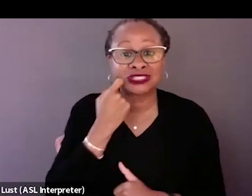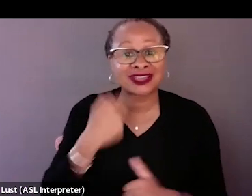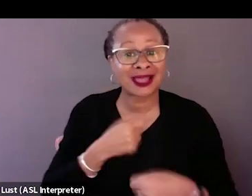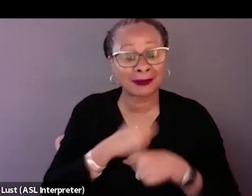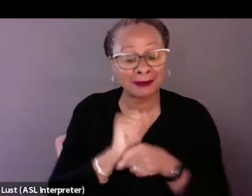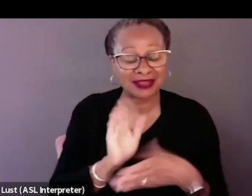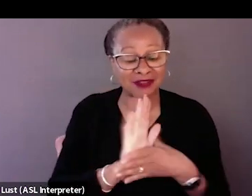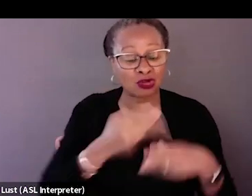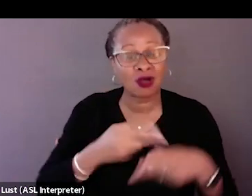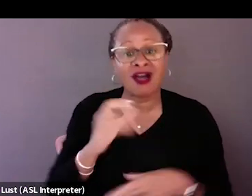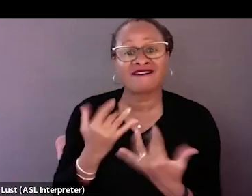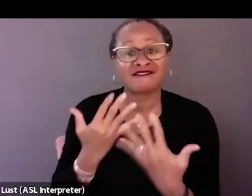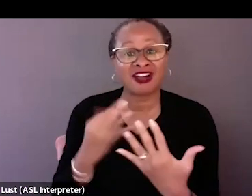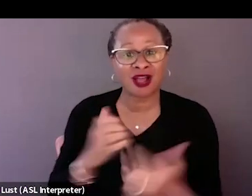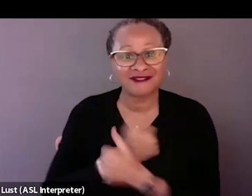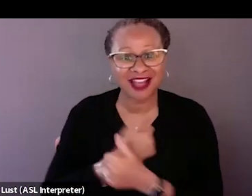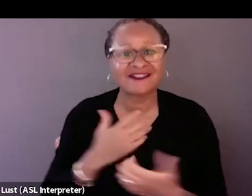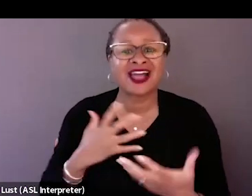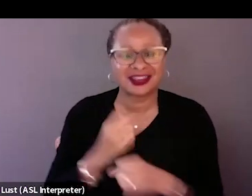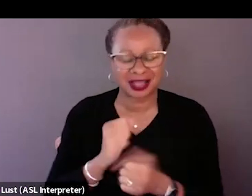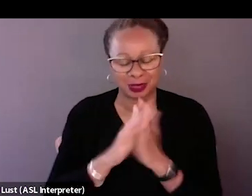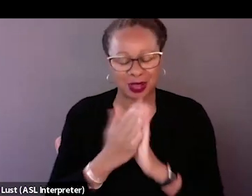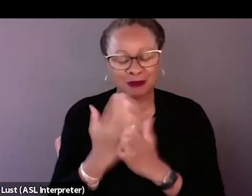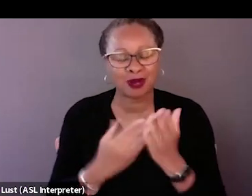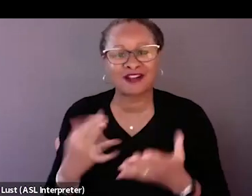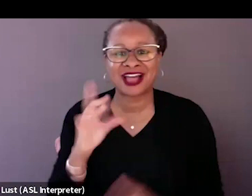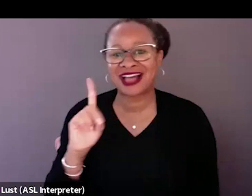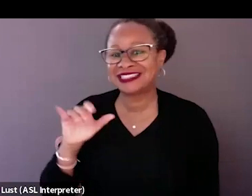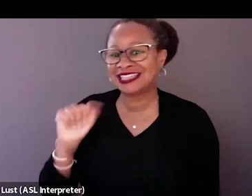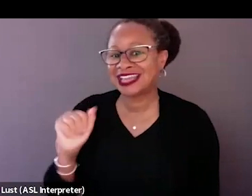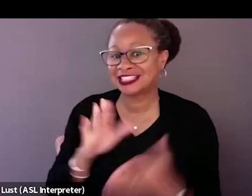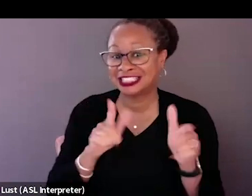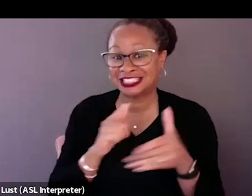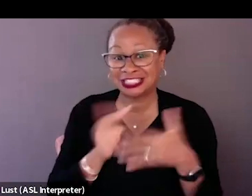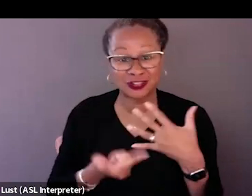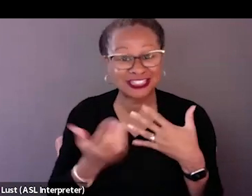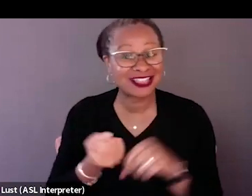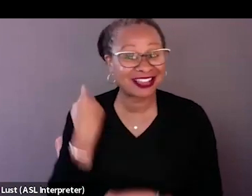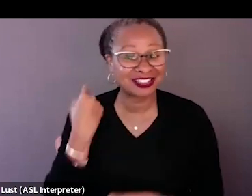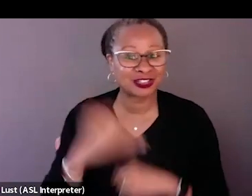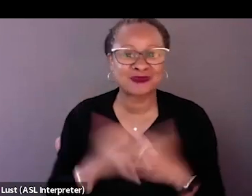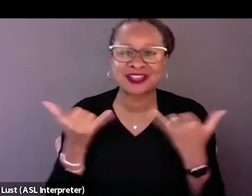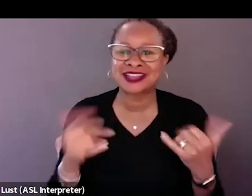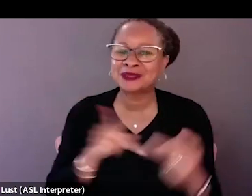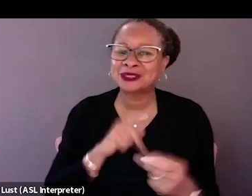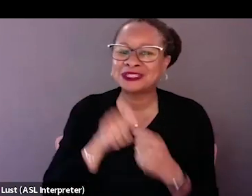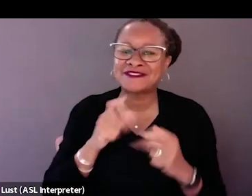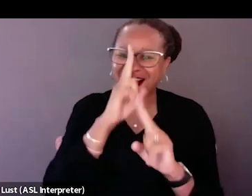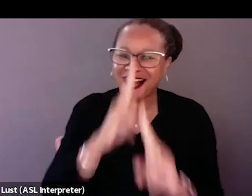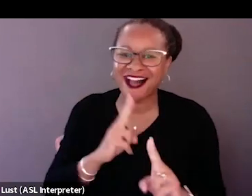of Love, which I was so honored got to be part of the IDA series last year. Today, I'm particularly honored to be